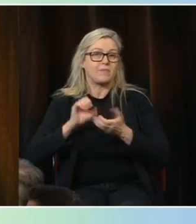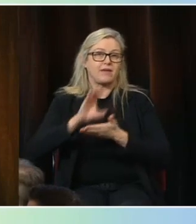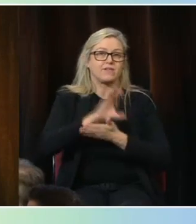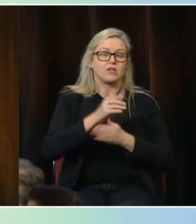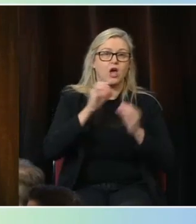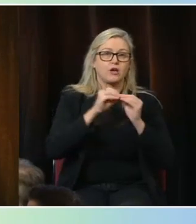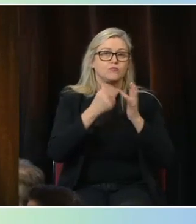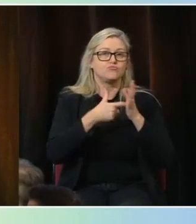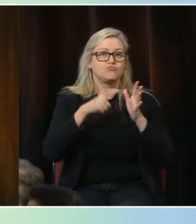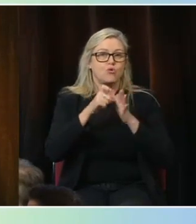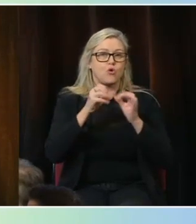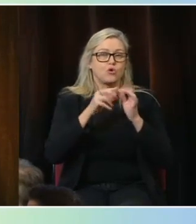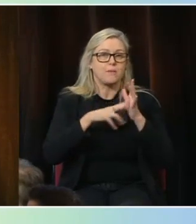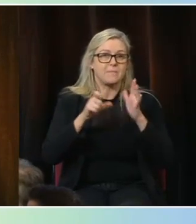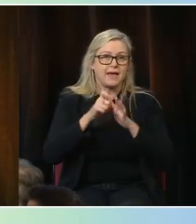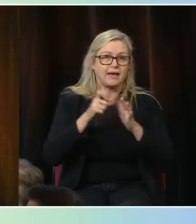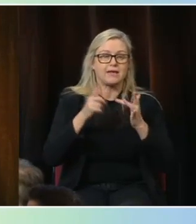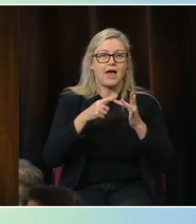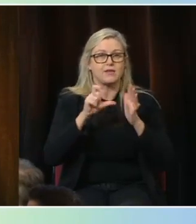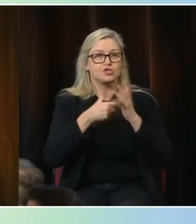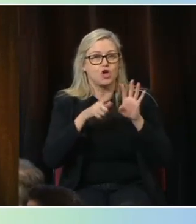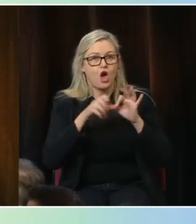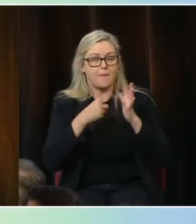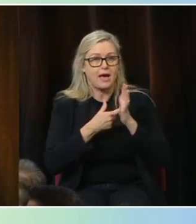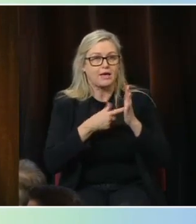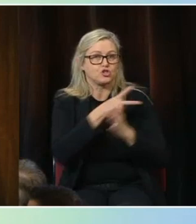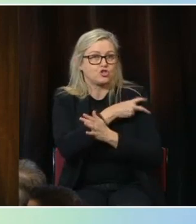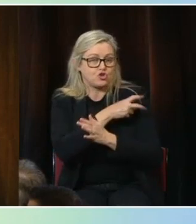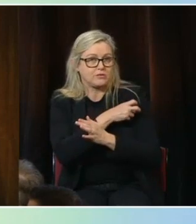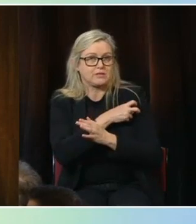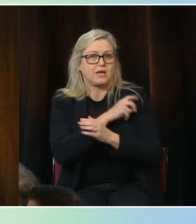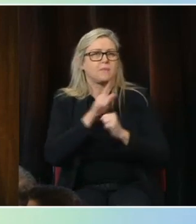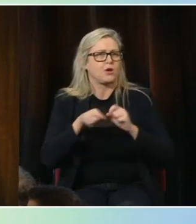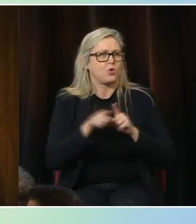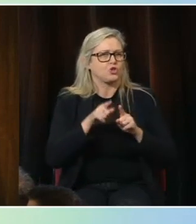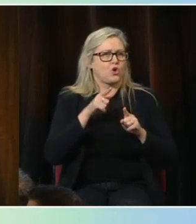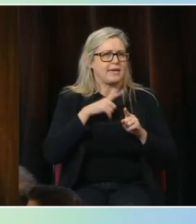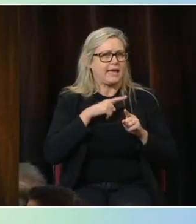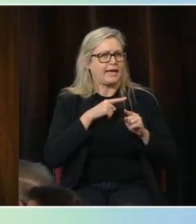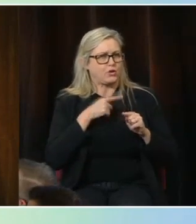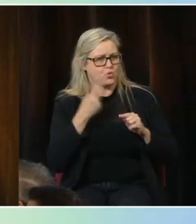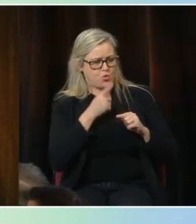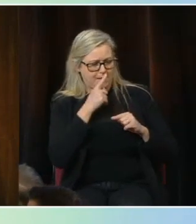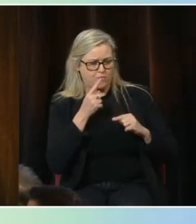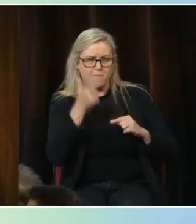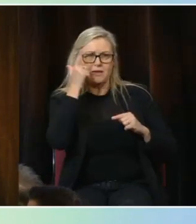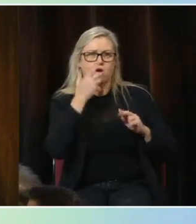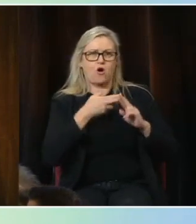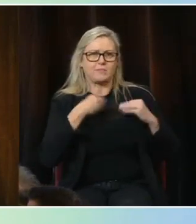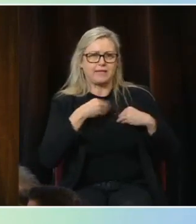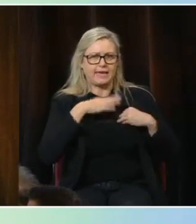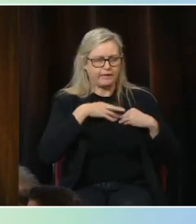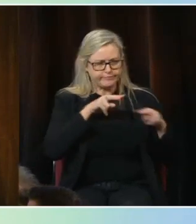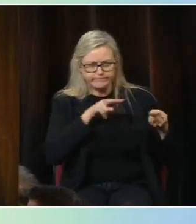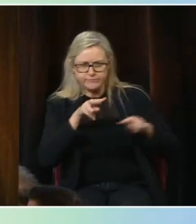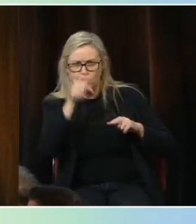cyber security as well as building Tech skills but they also require Australian managers to have the know-how to recognize and respond to the opportunities